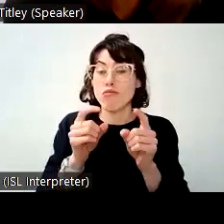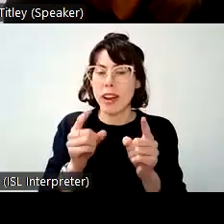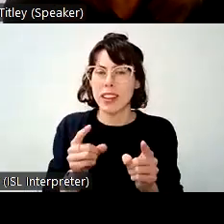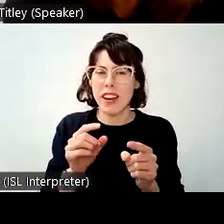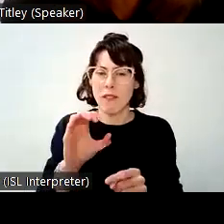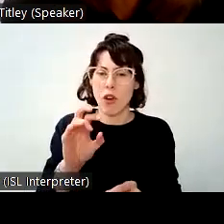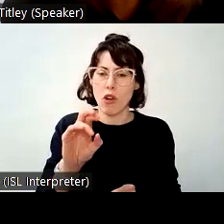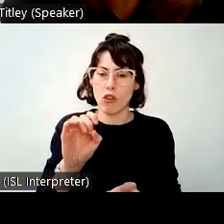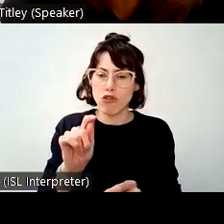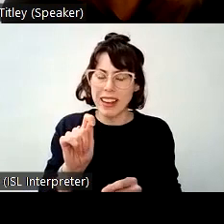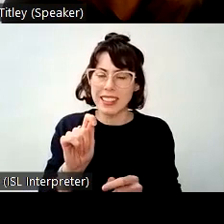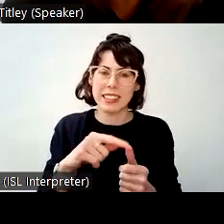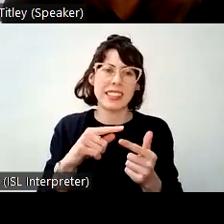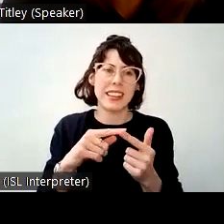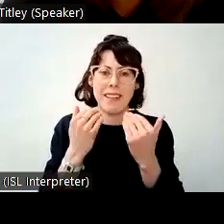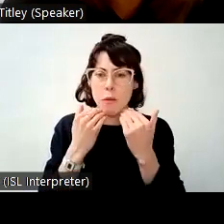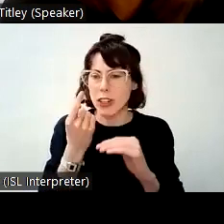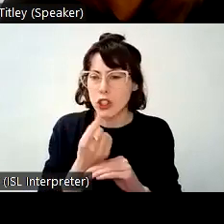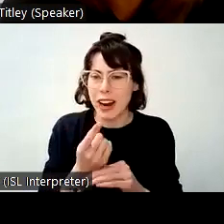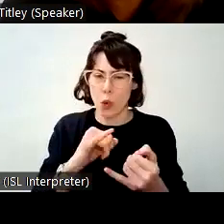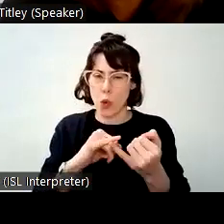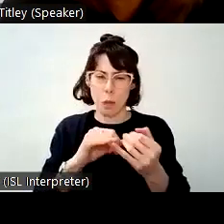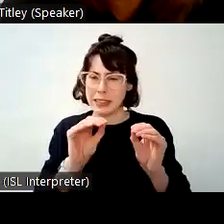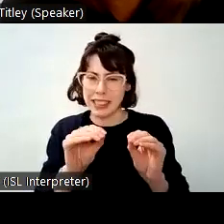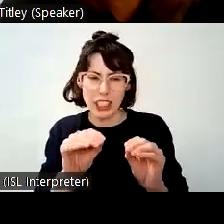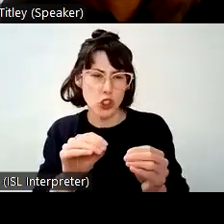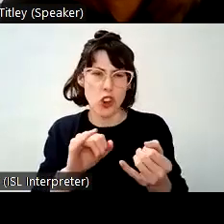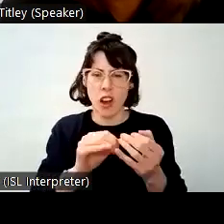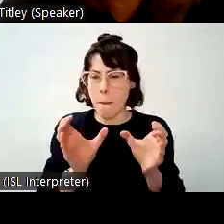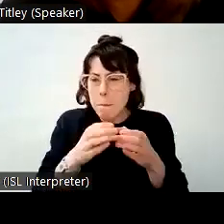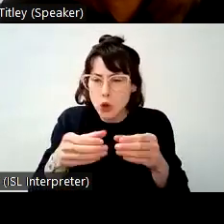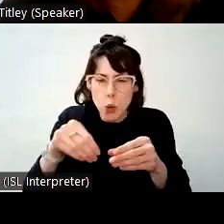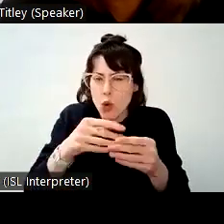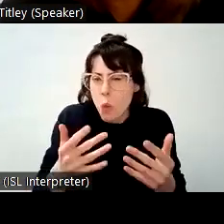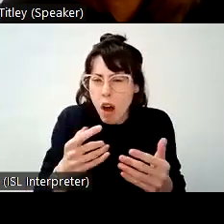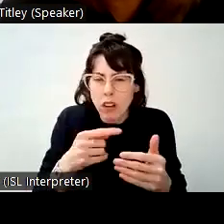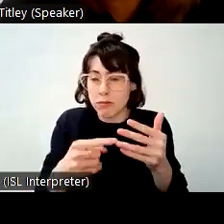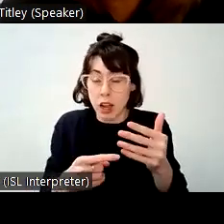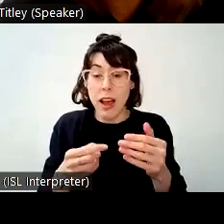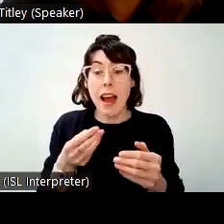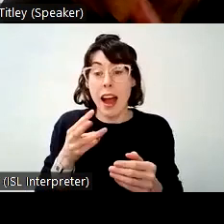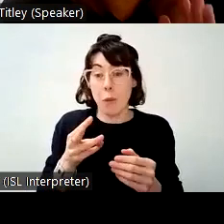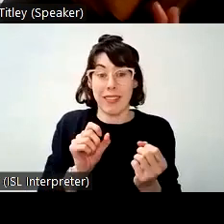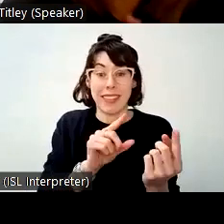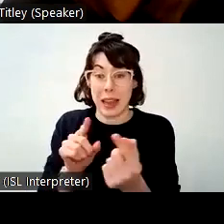the course, and the module descriptors as well. So I'll send these slides on. I think Elaine has them anyway. But if you